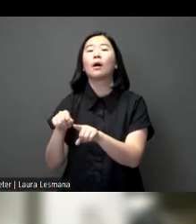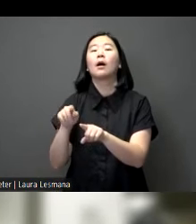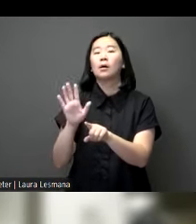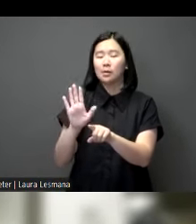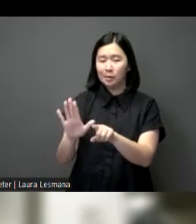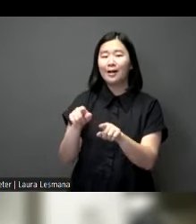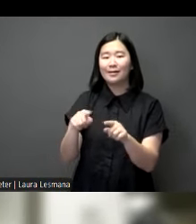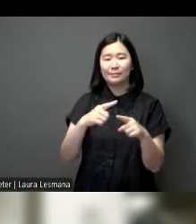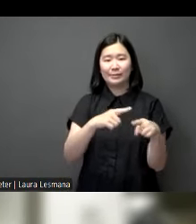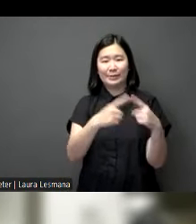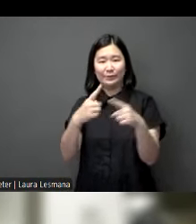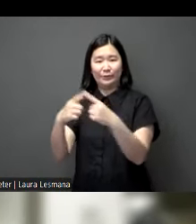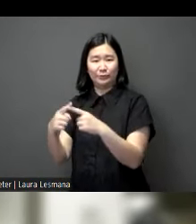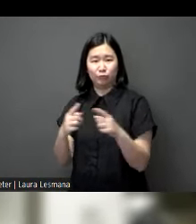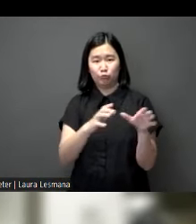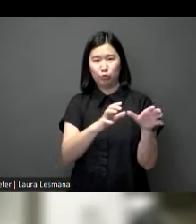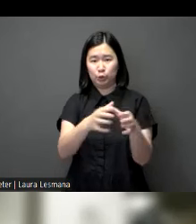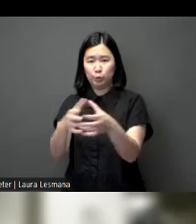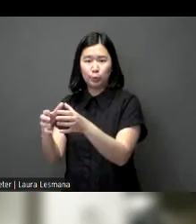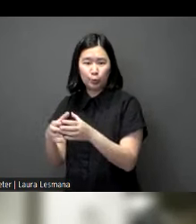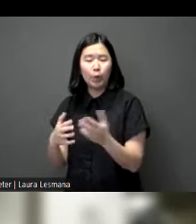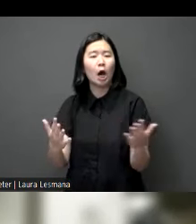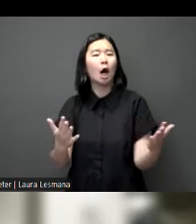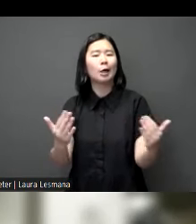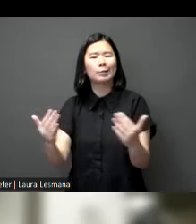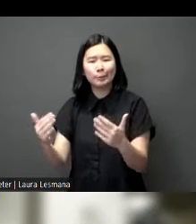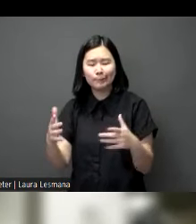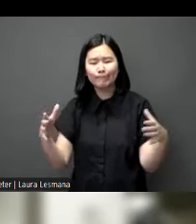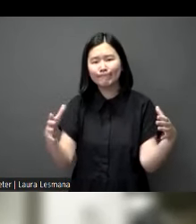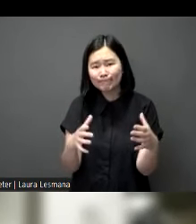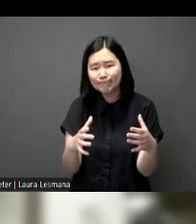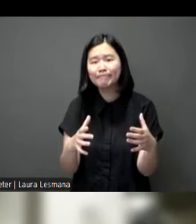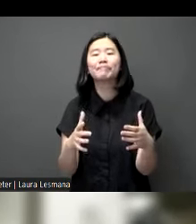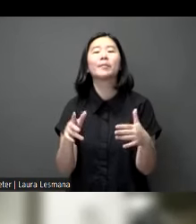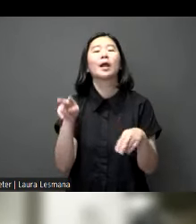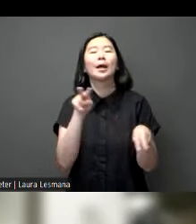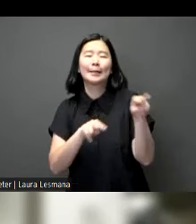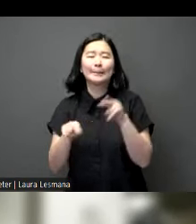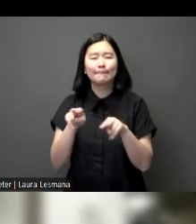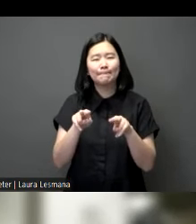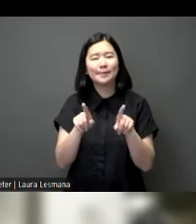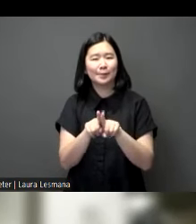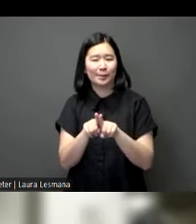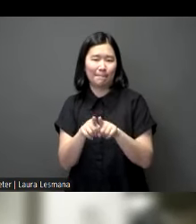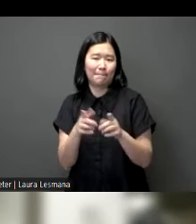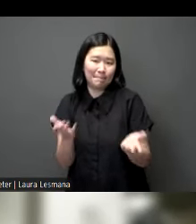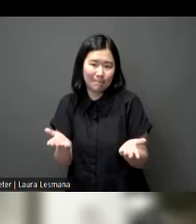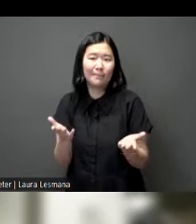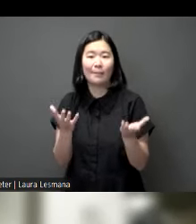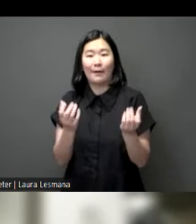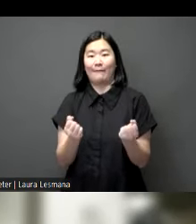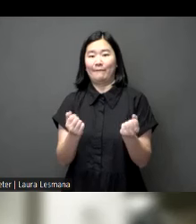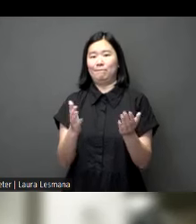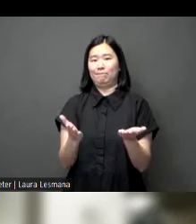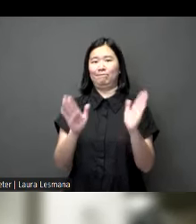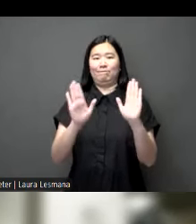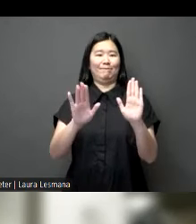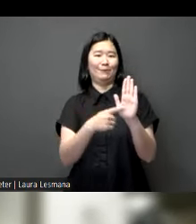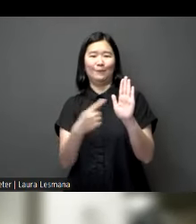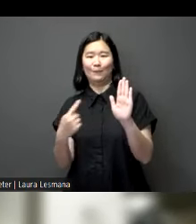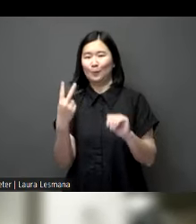to learn what are the main concerns that we have in redesigning both programs, taking into account